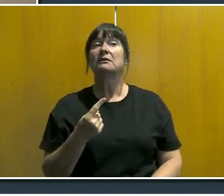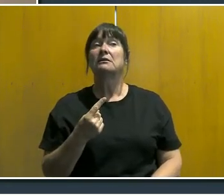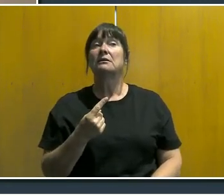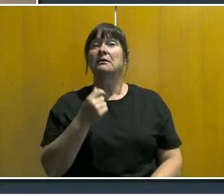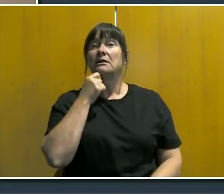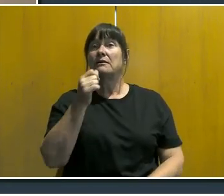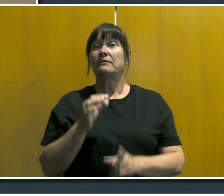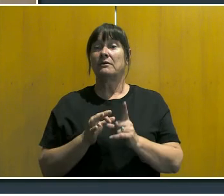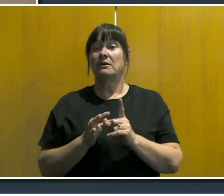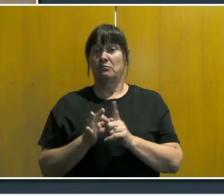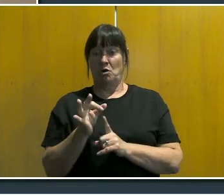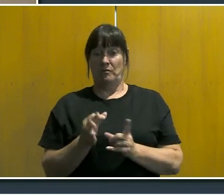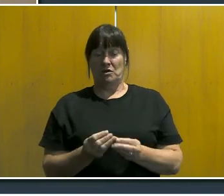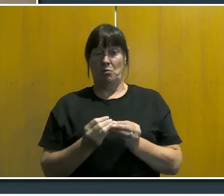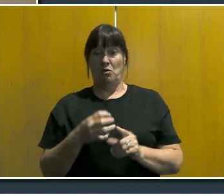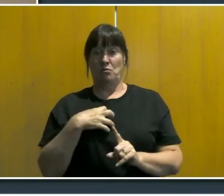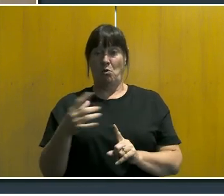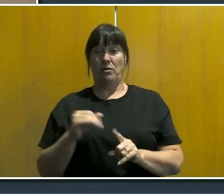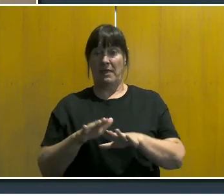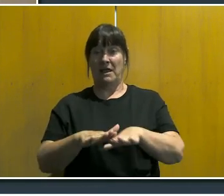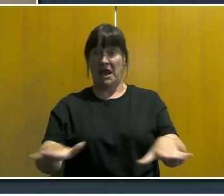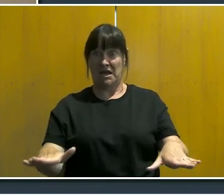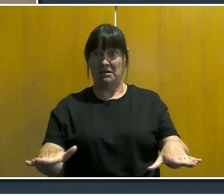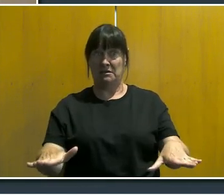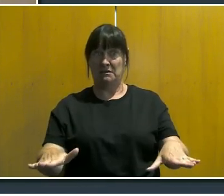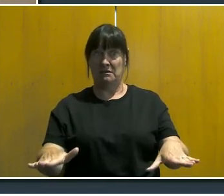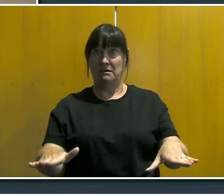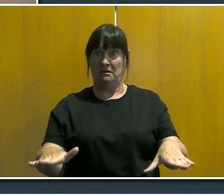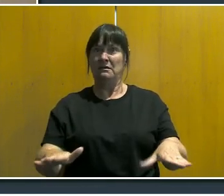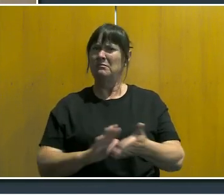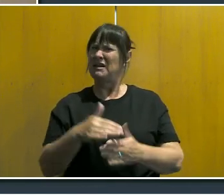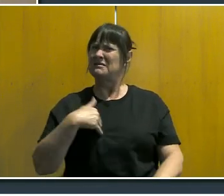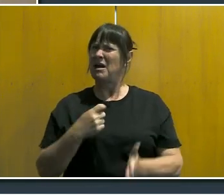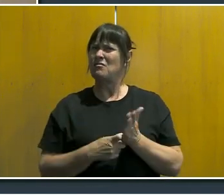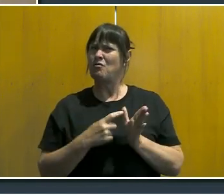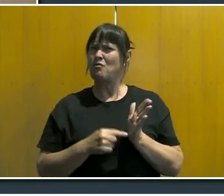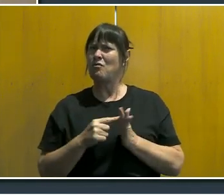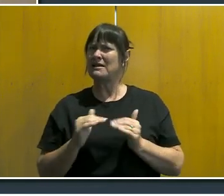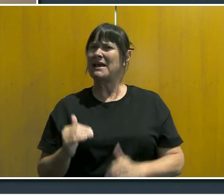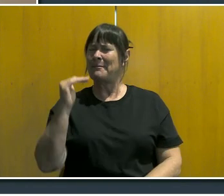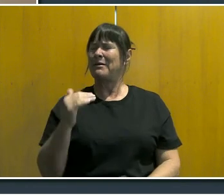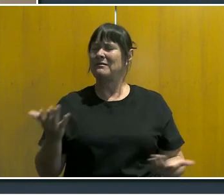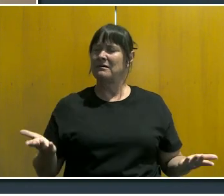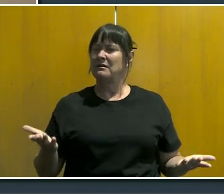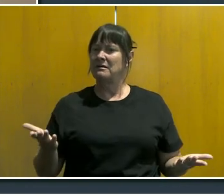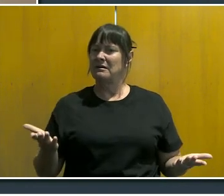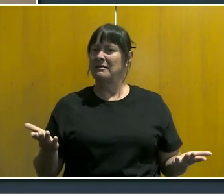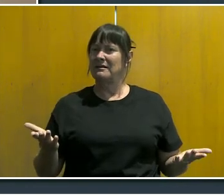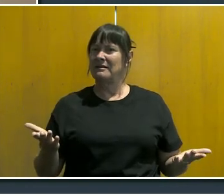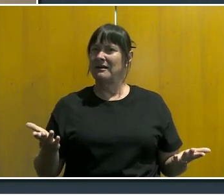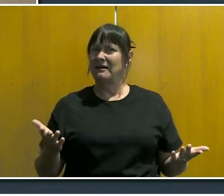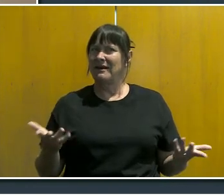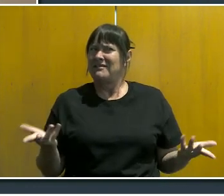the improvements are worth more than the land value, then somehow I should pay more rates. I fail to see what that has to